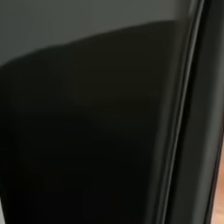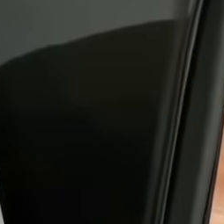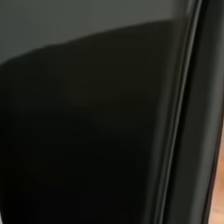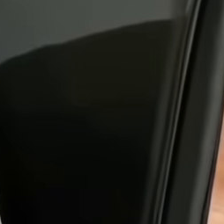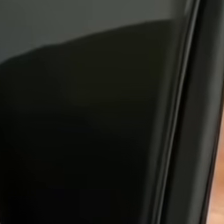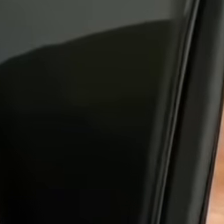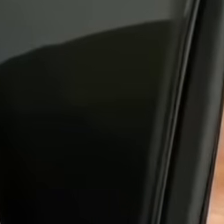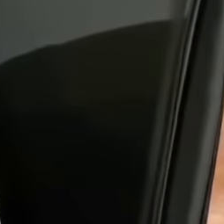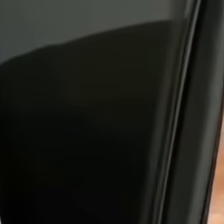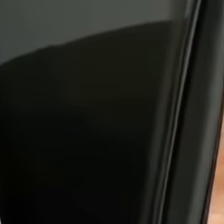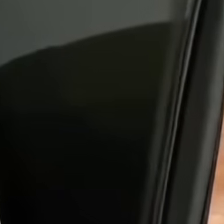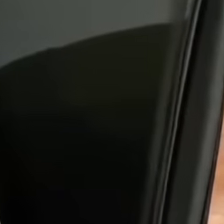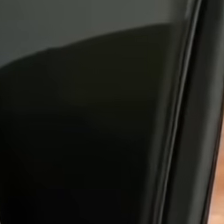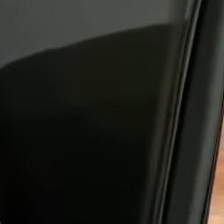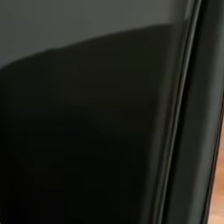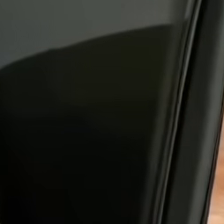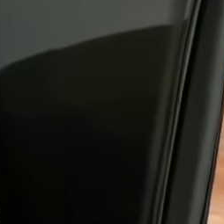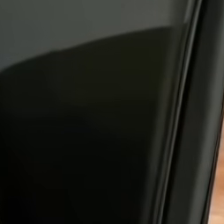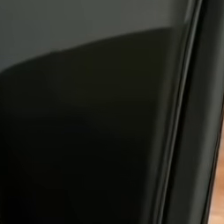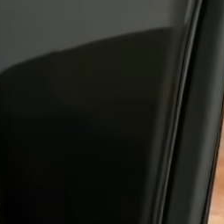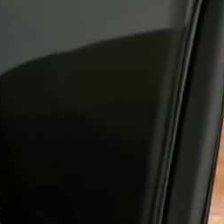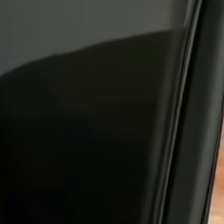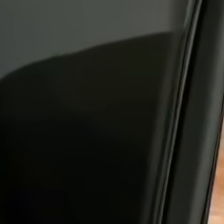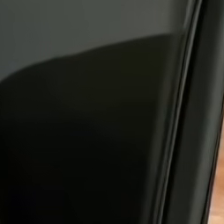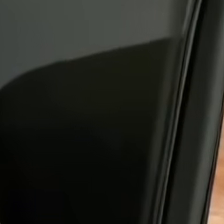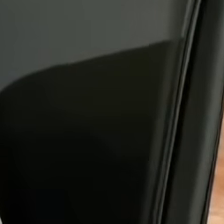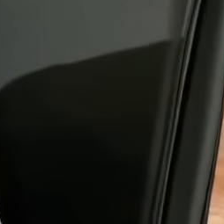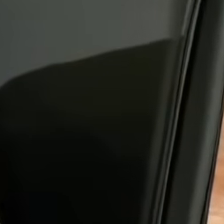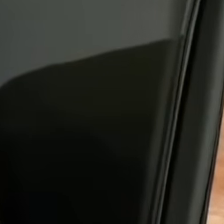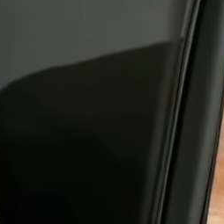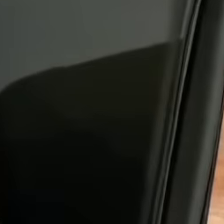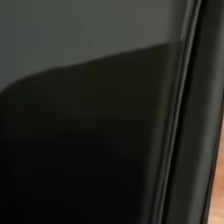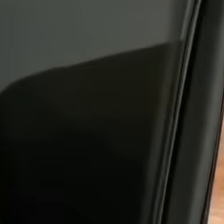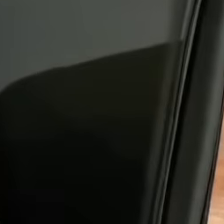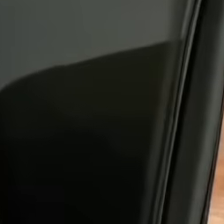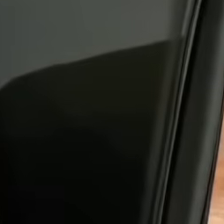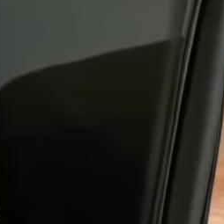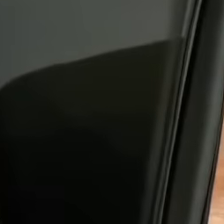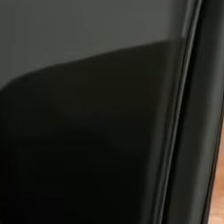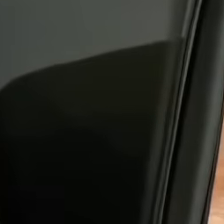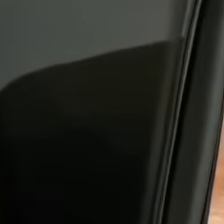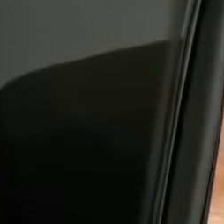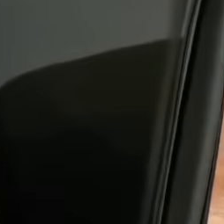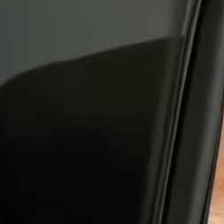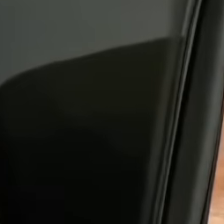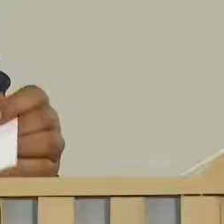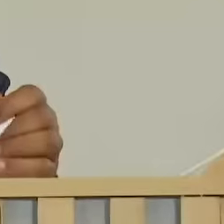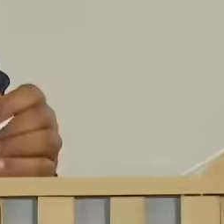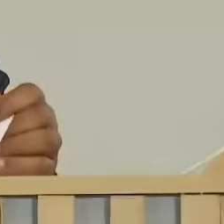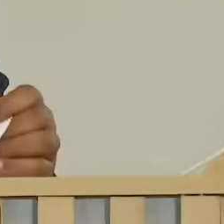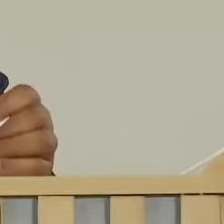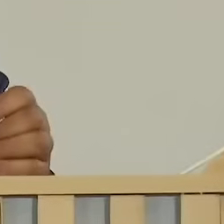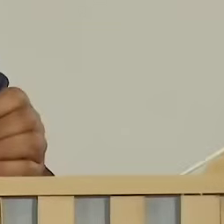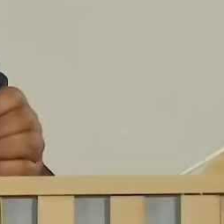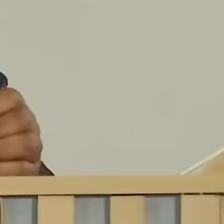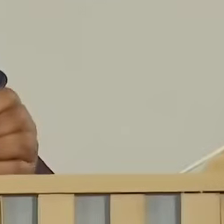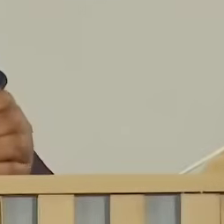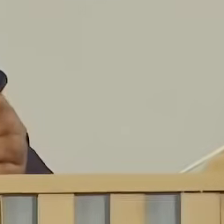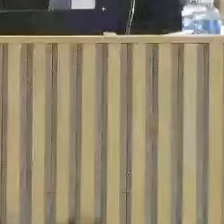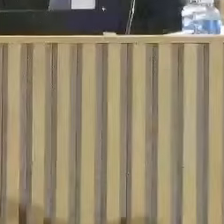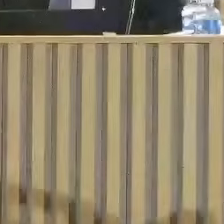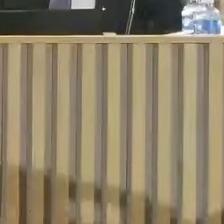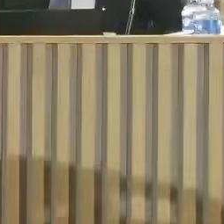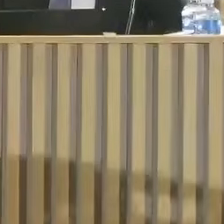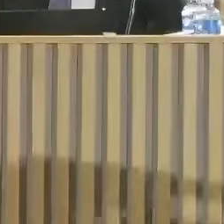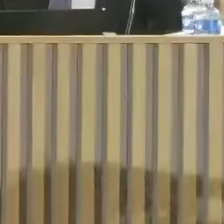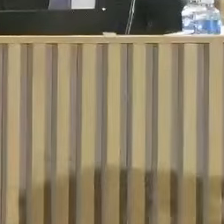commencing from paragraph 4 to paragraph 22, you deal with the nomenclatures. Just before